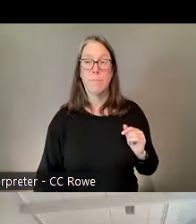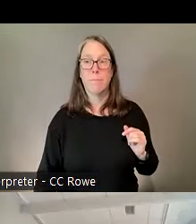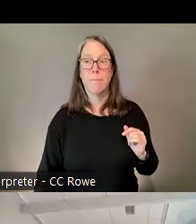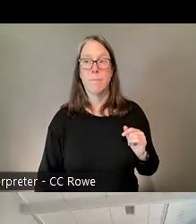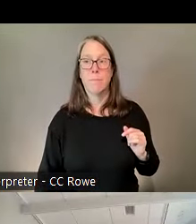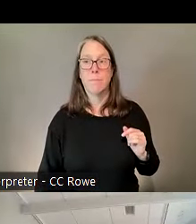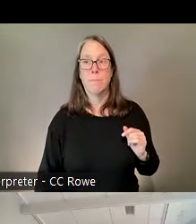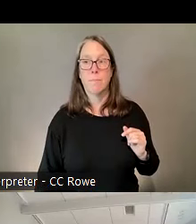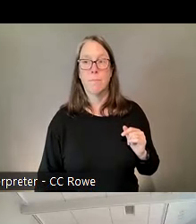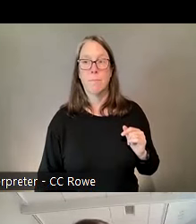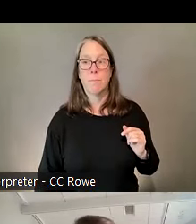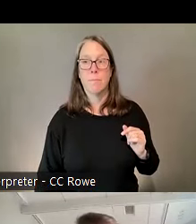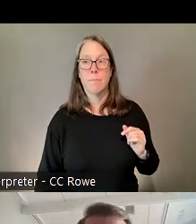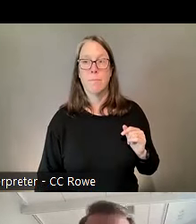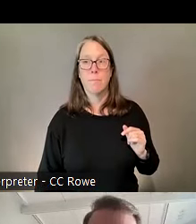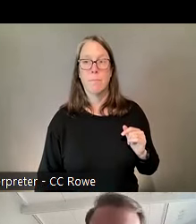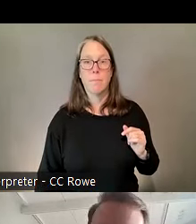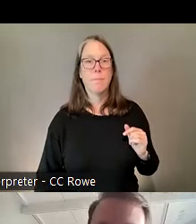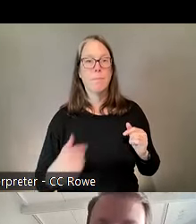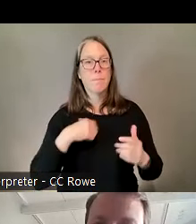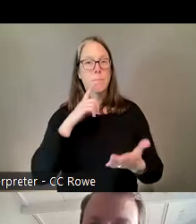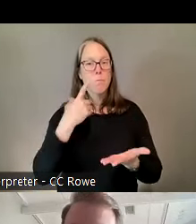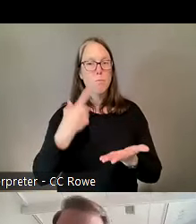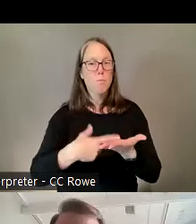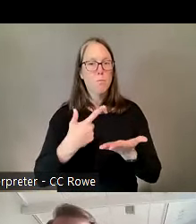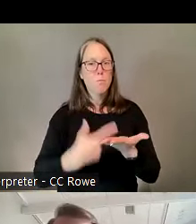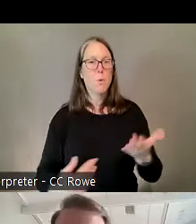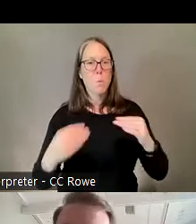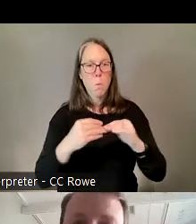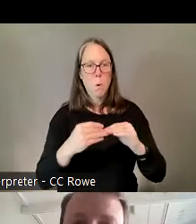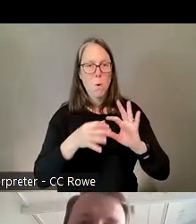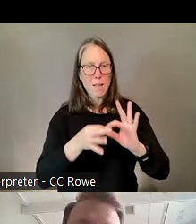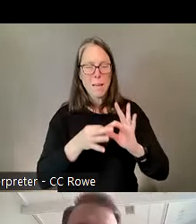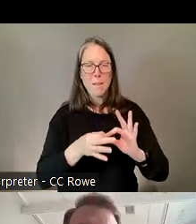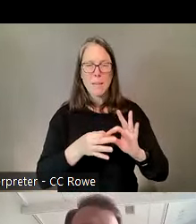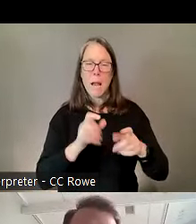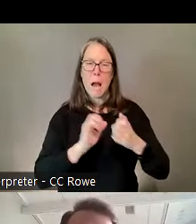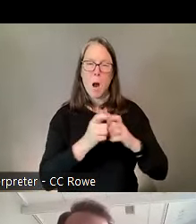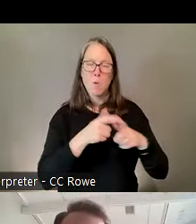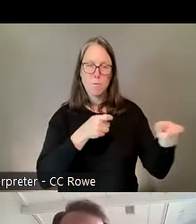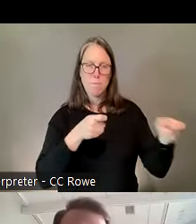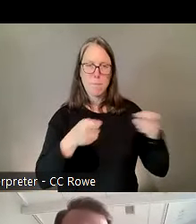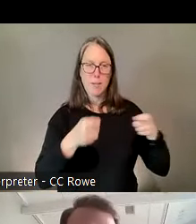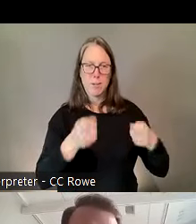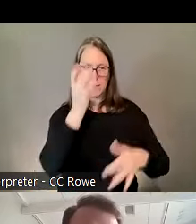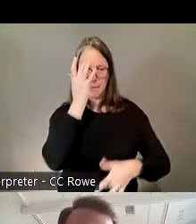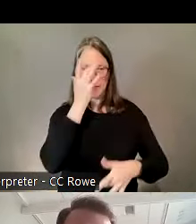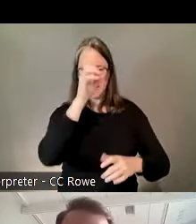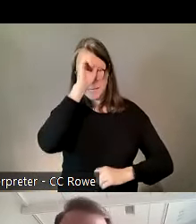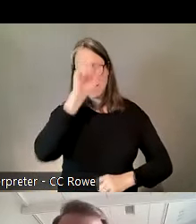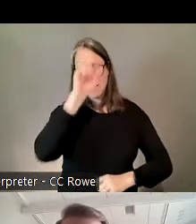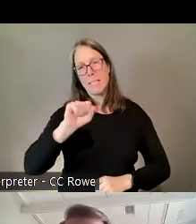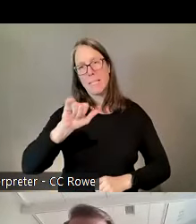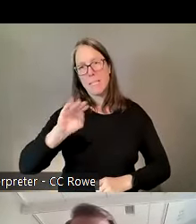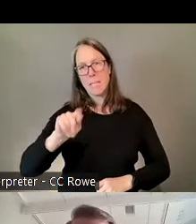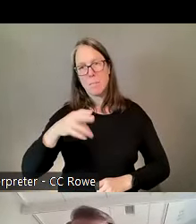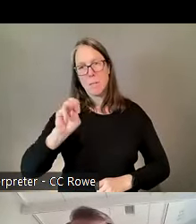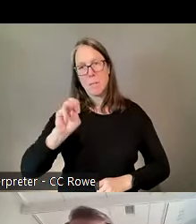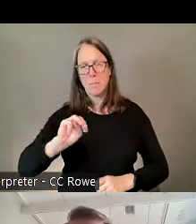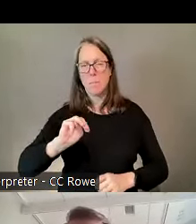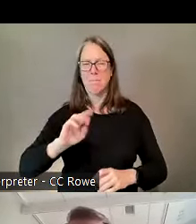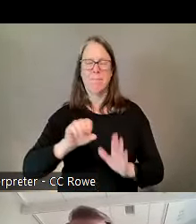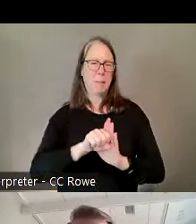I'm going to talk a little bit more on some of the symptomatic management and hopefully some of the kind of